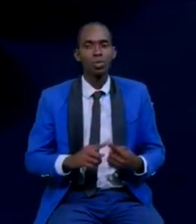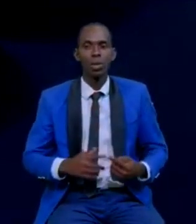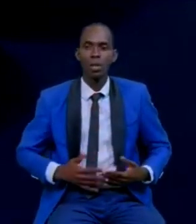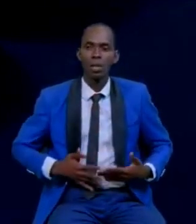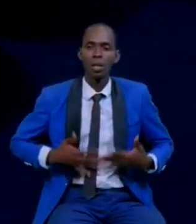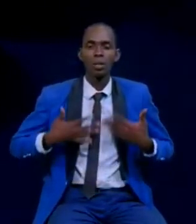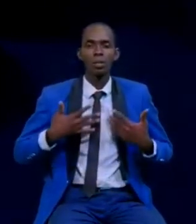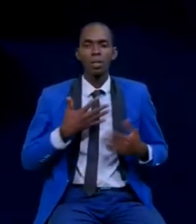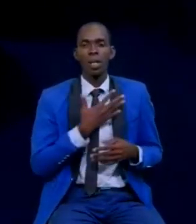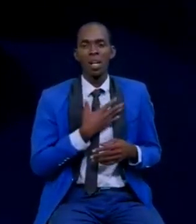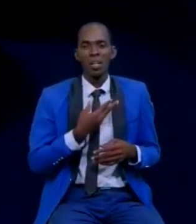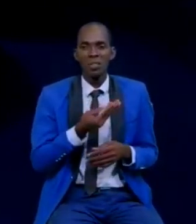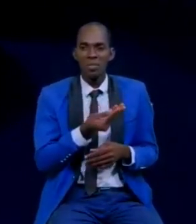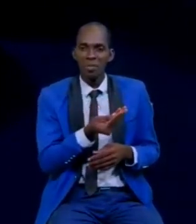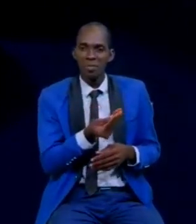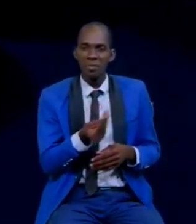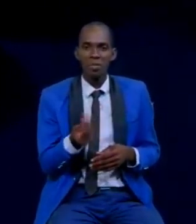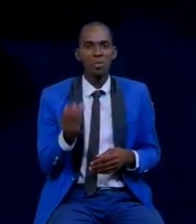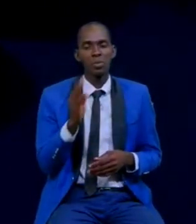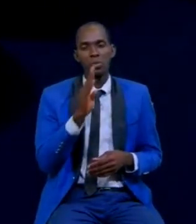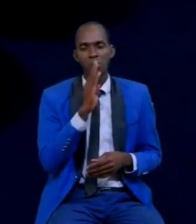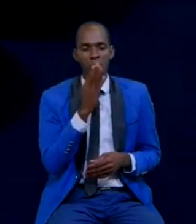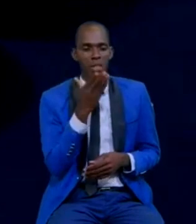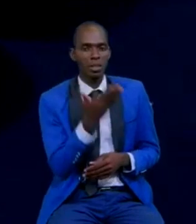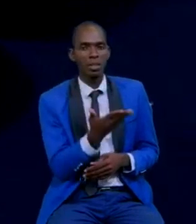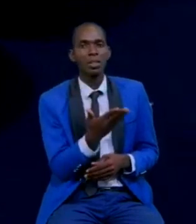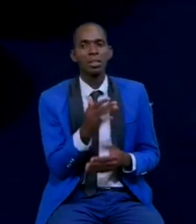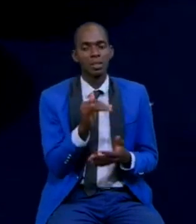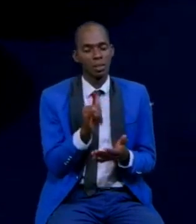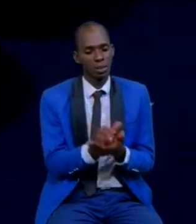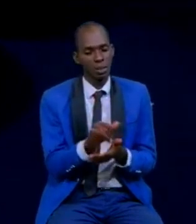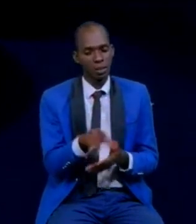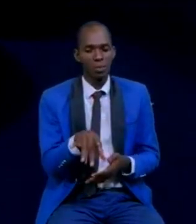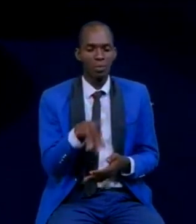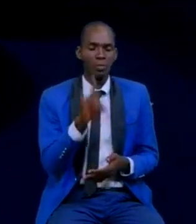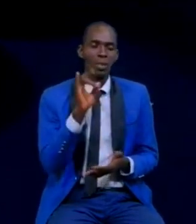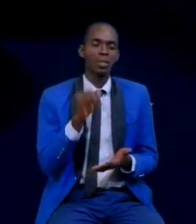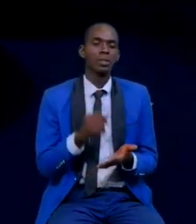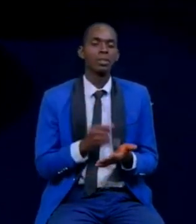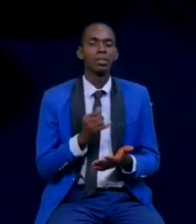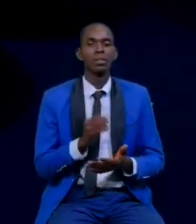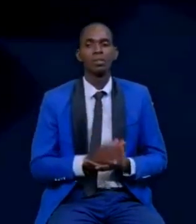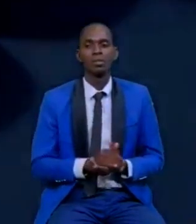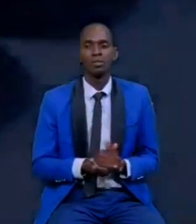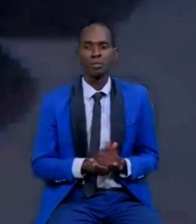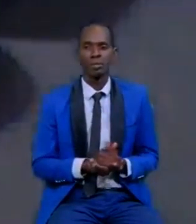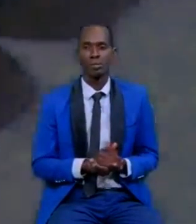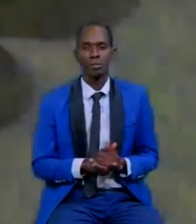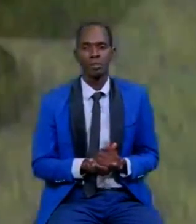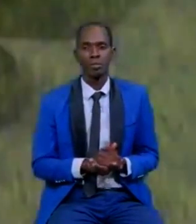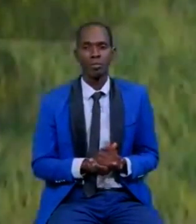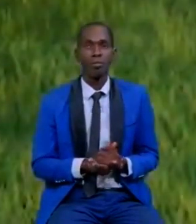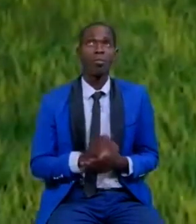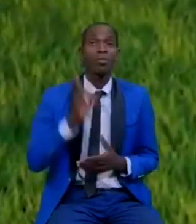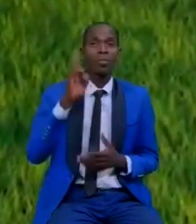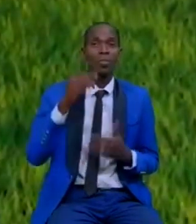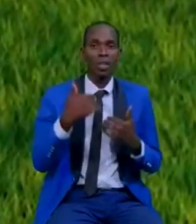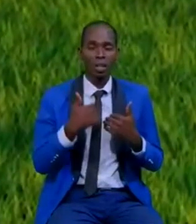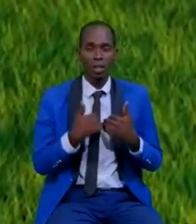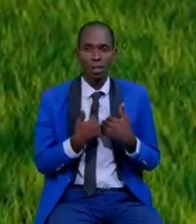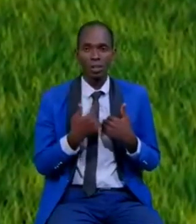life, and few there be that find it. He had said,